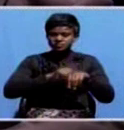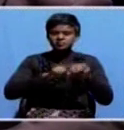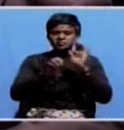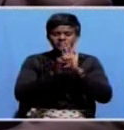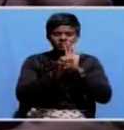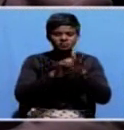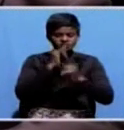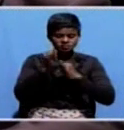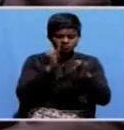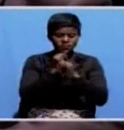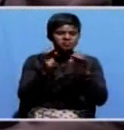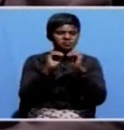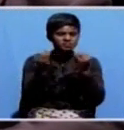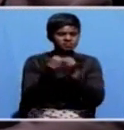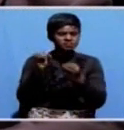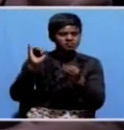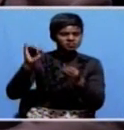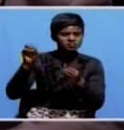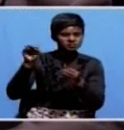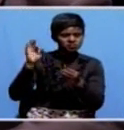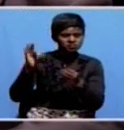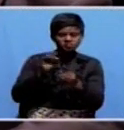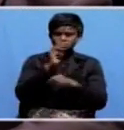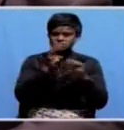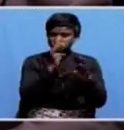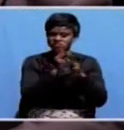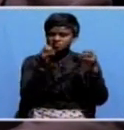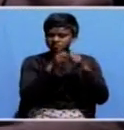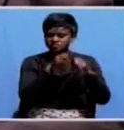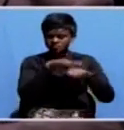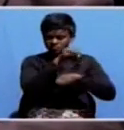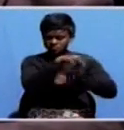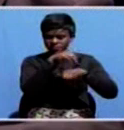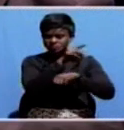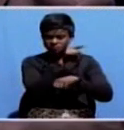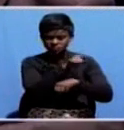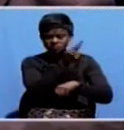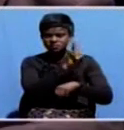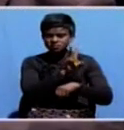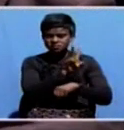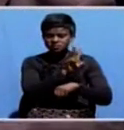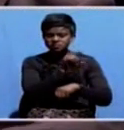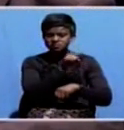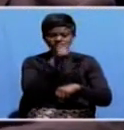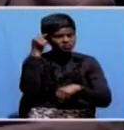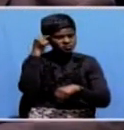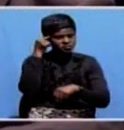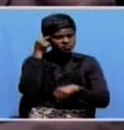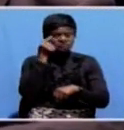IMF, World Bank had advised the UNIP government to do